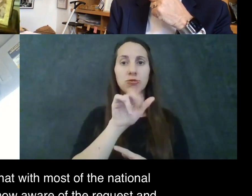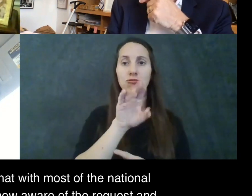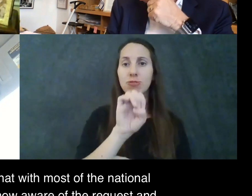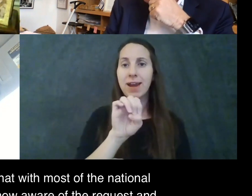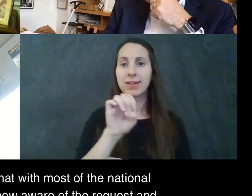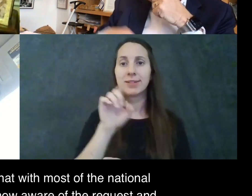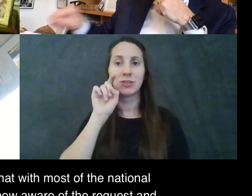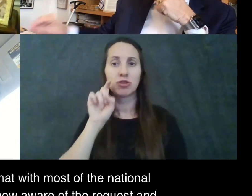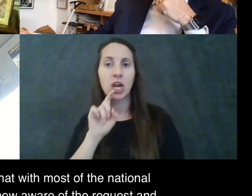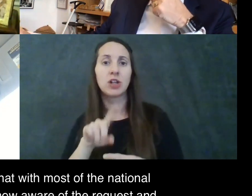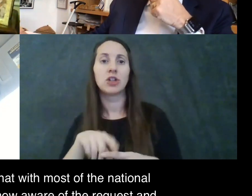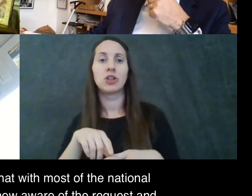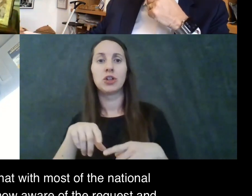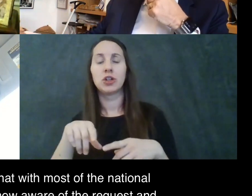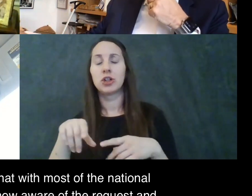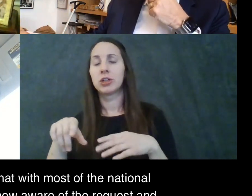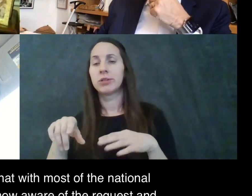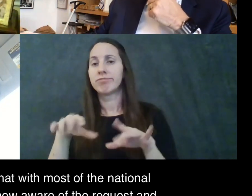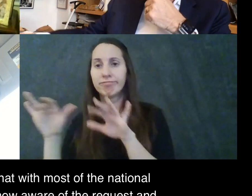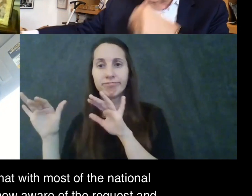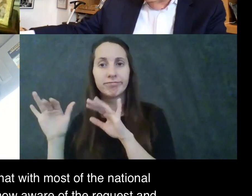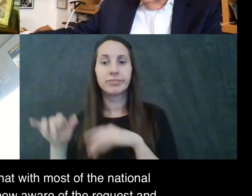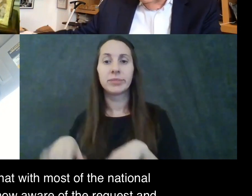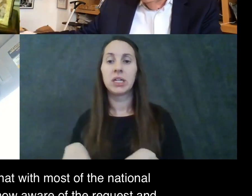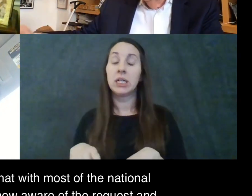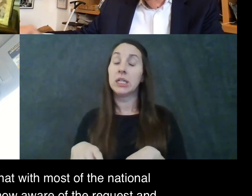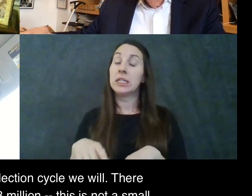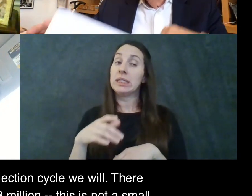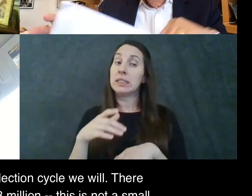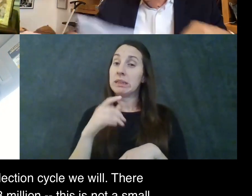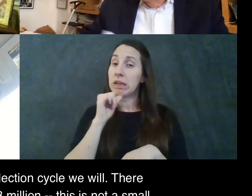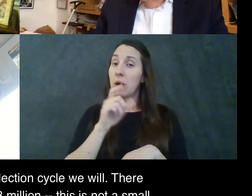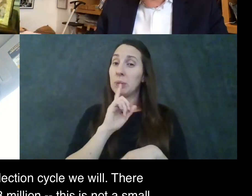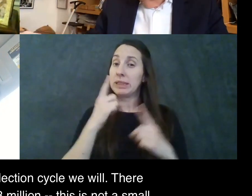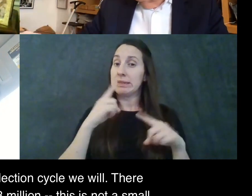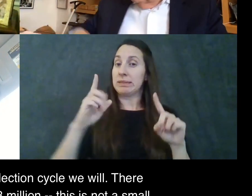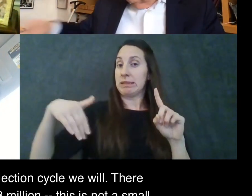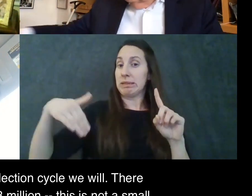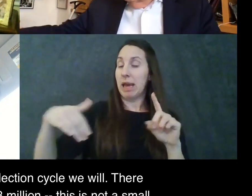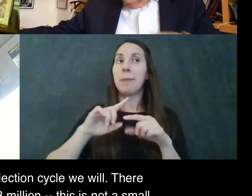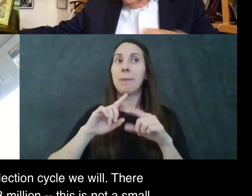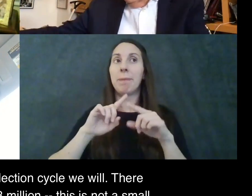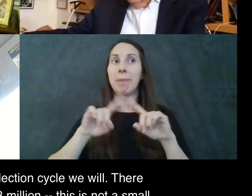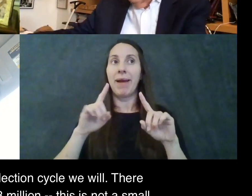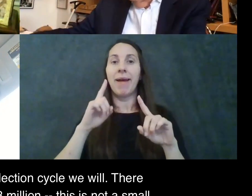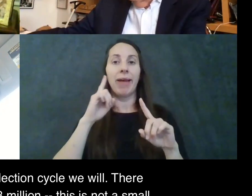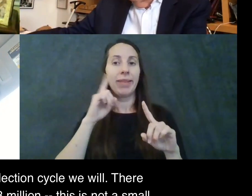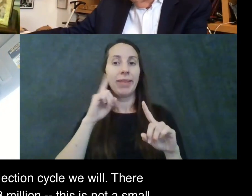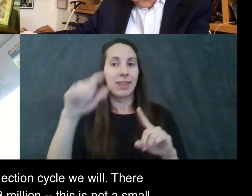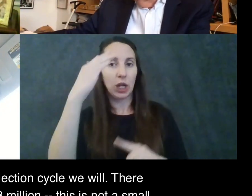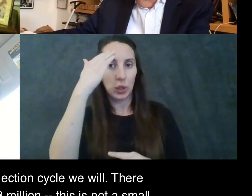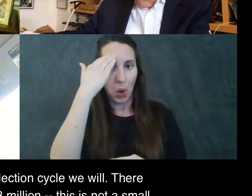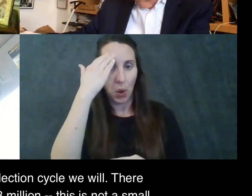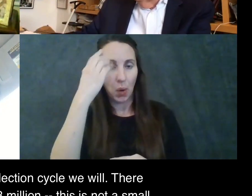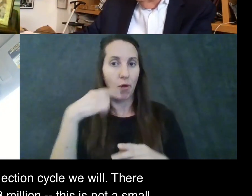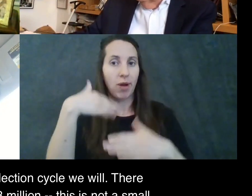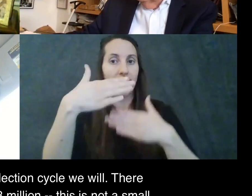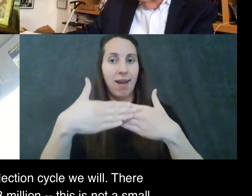in that with most of the national pollsters, but they're now aware of the request, and I think in the next election cycle we will. There